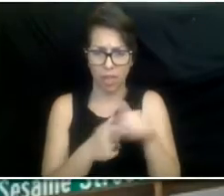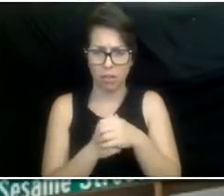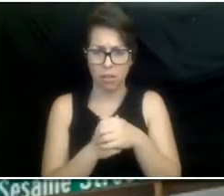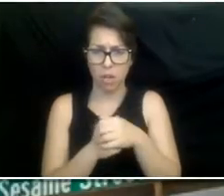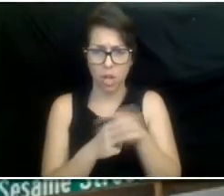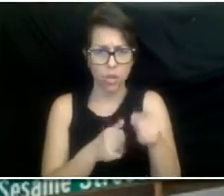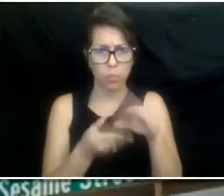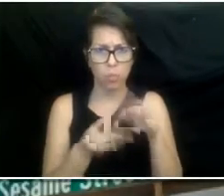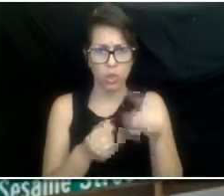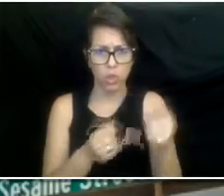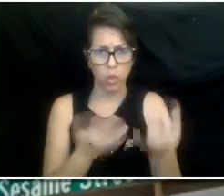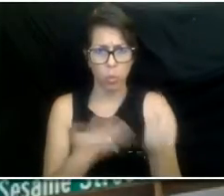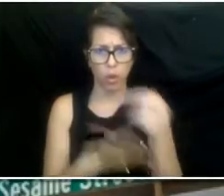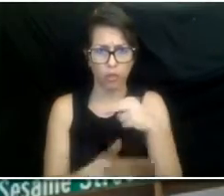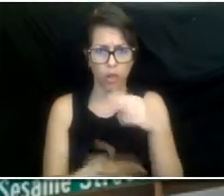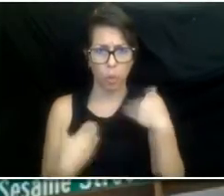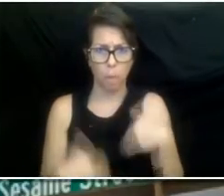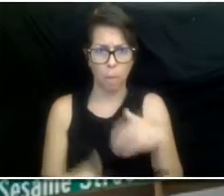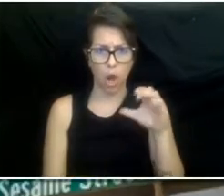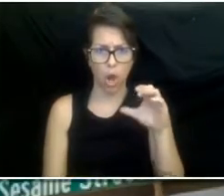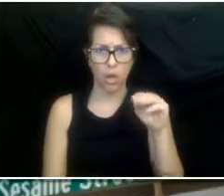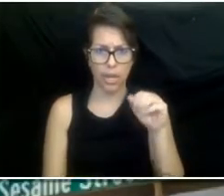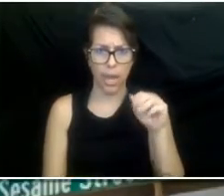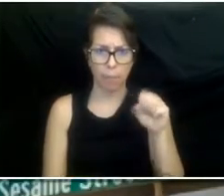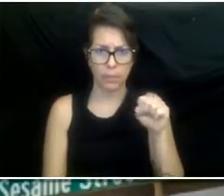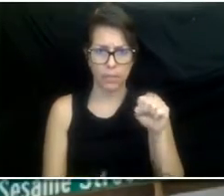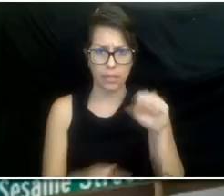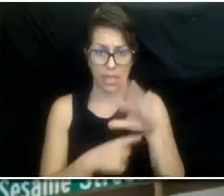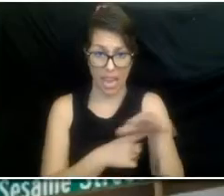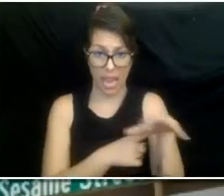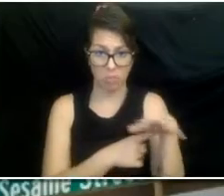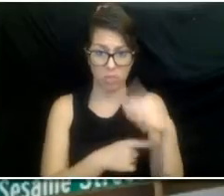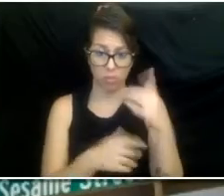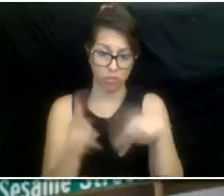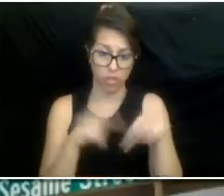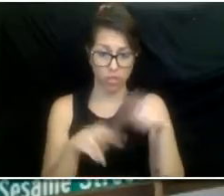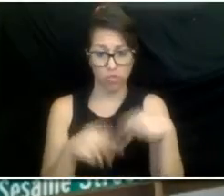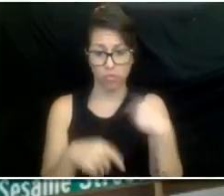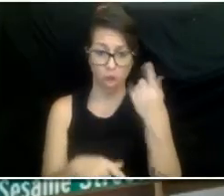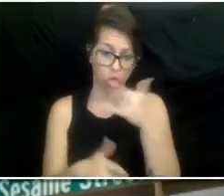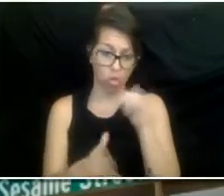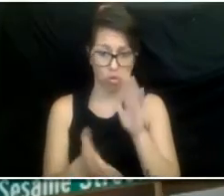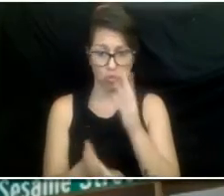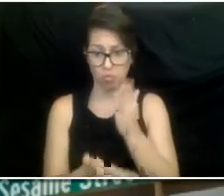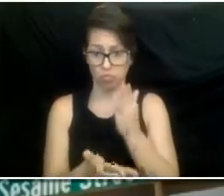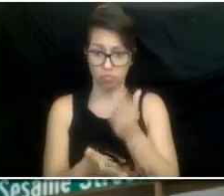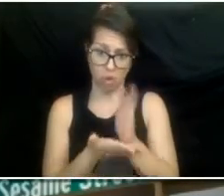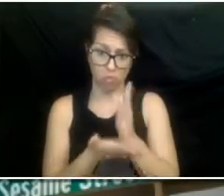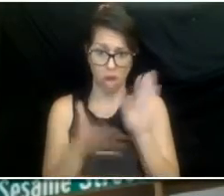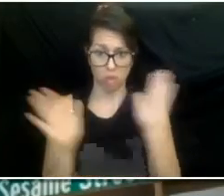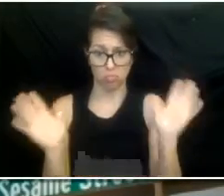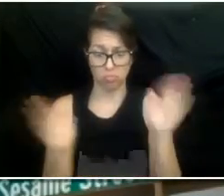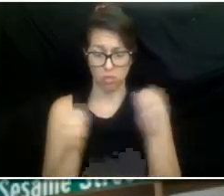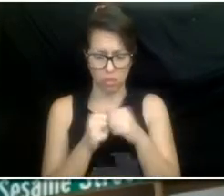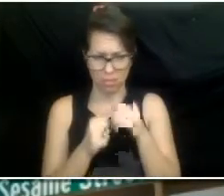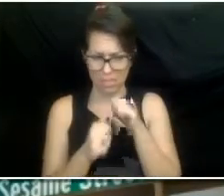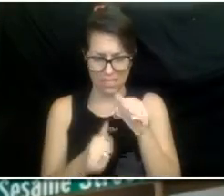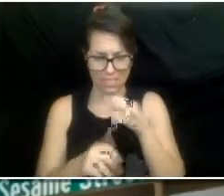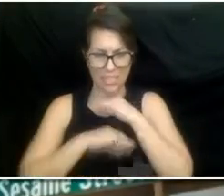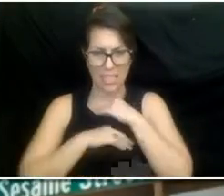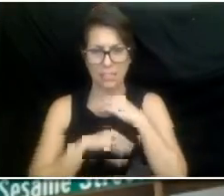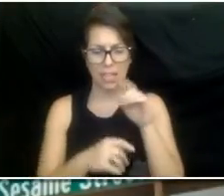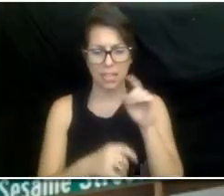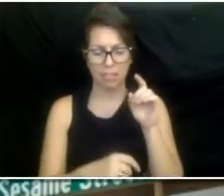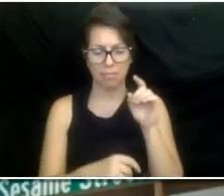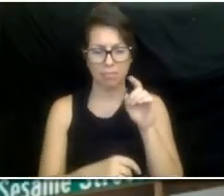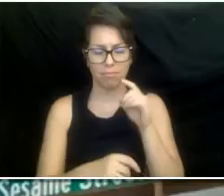words the report taken when you get to the door so I all we're saying is those